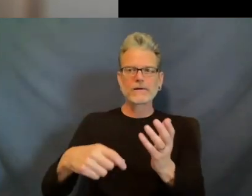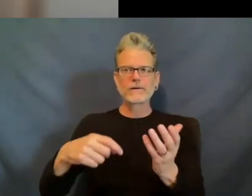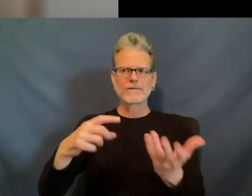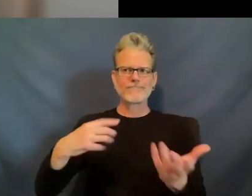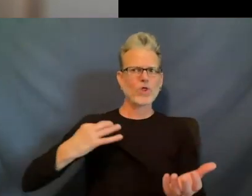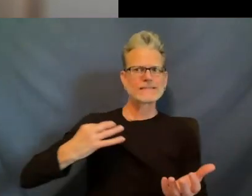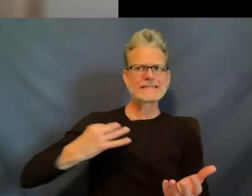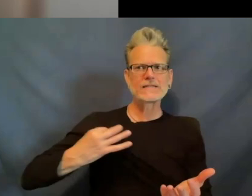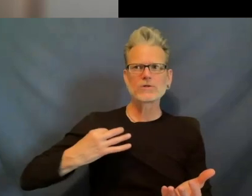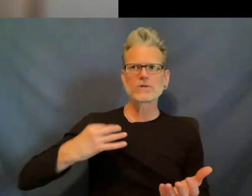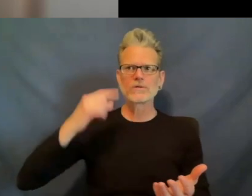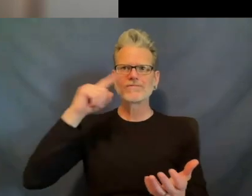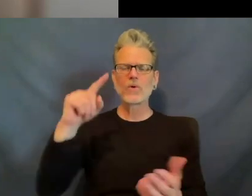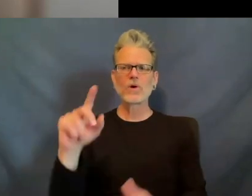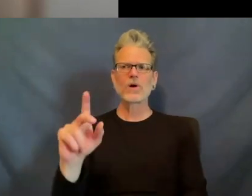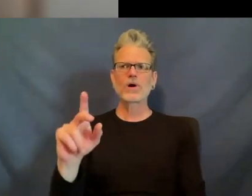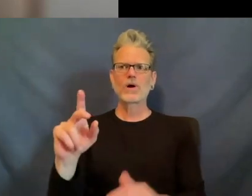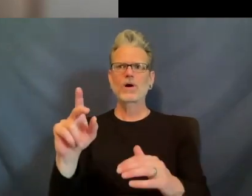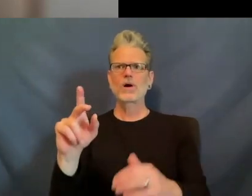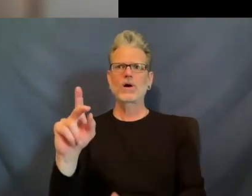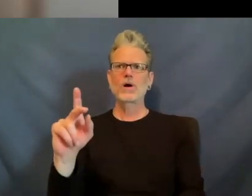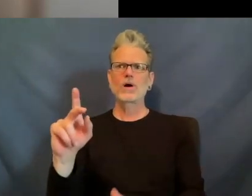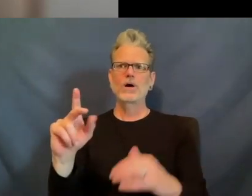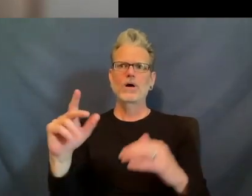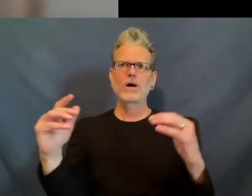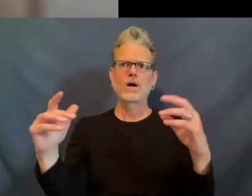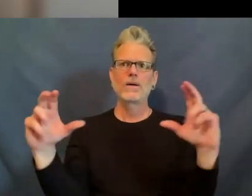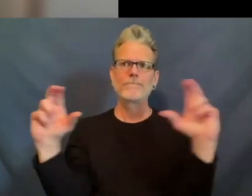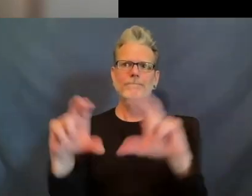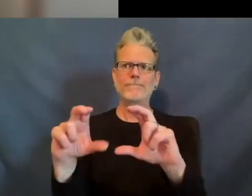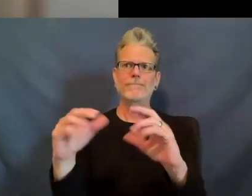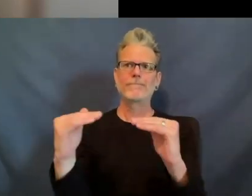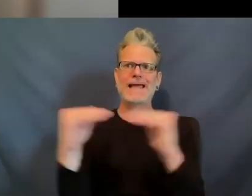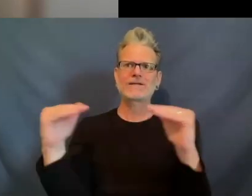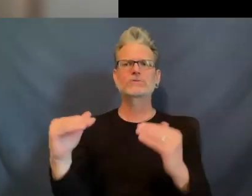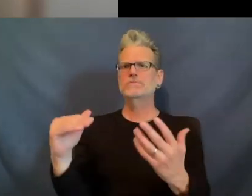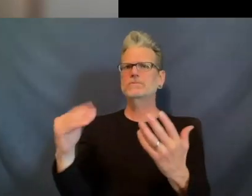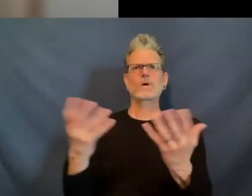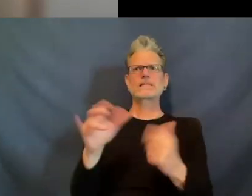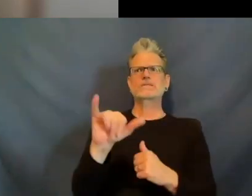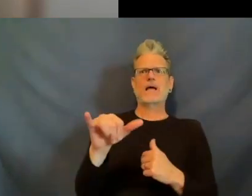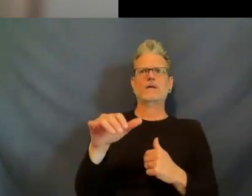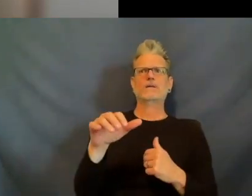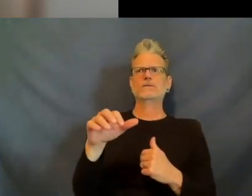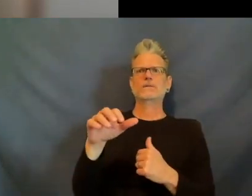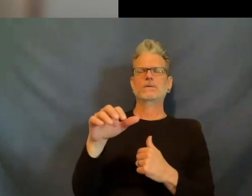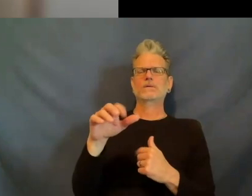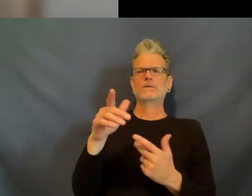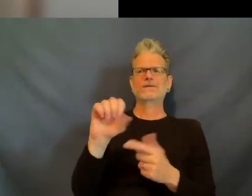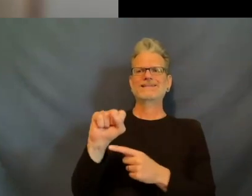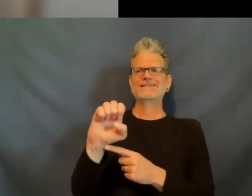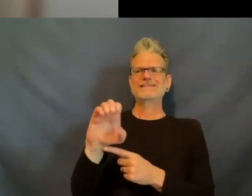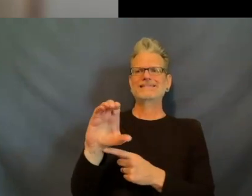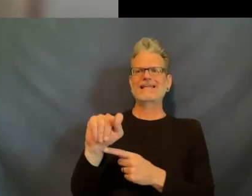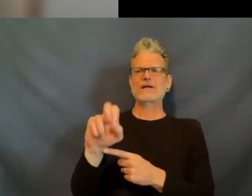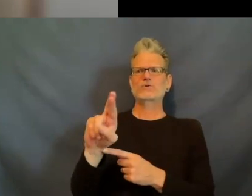speak to those two questions again? What is the independent sector rate? If folks could kind of explain what that is and how people might use